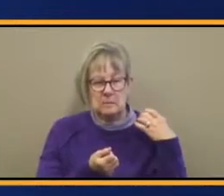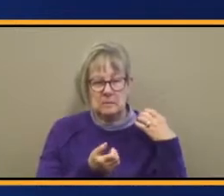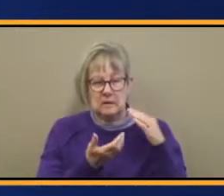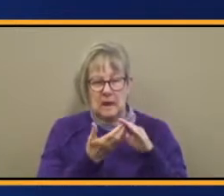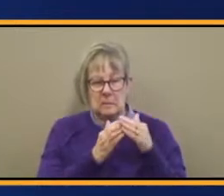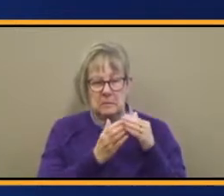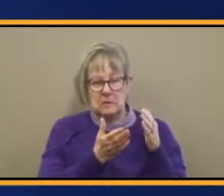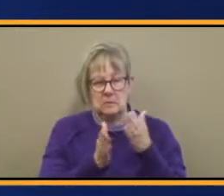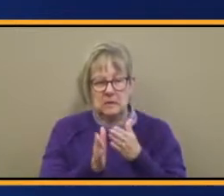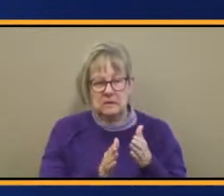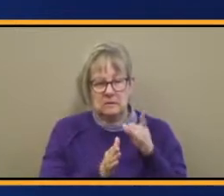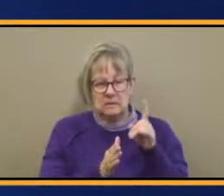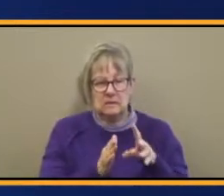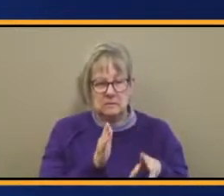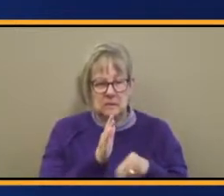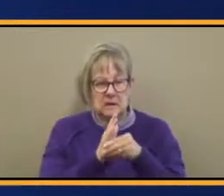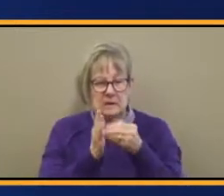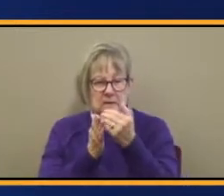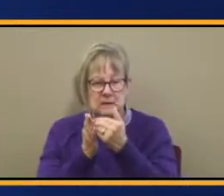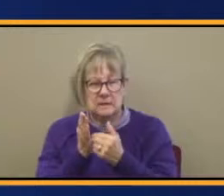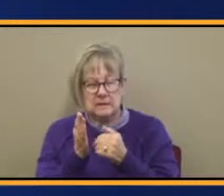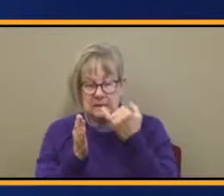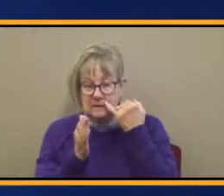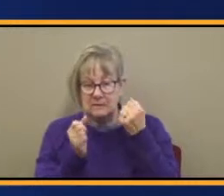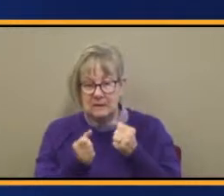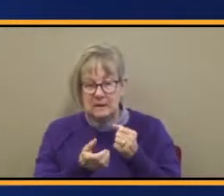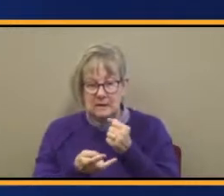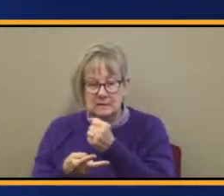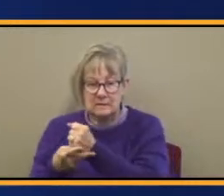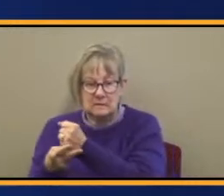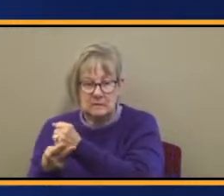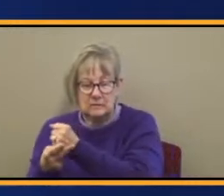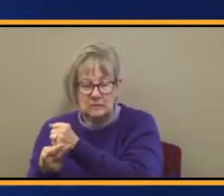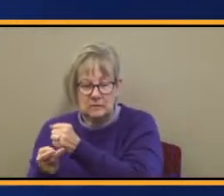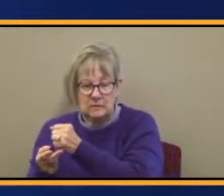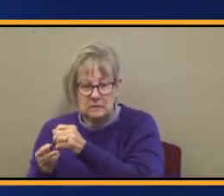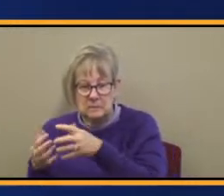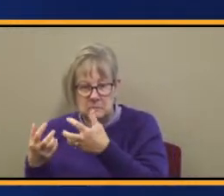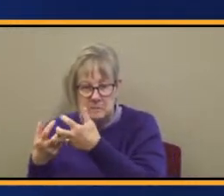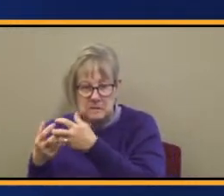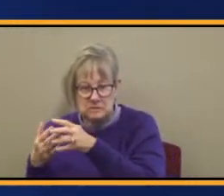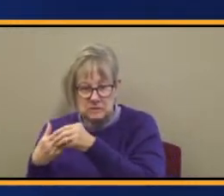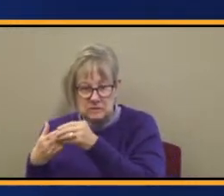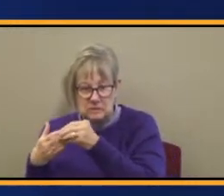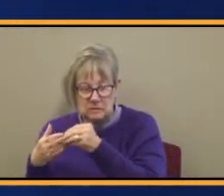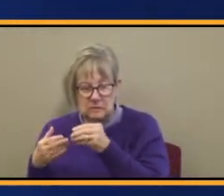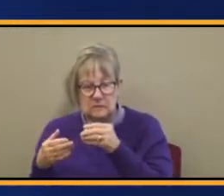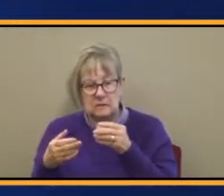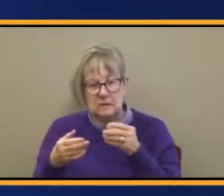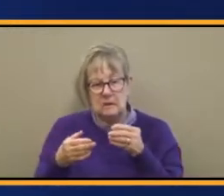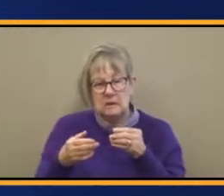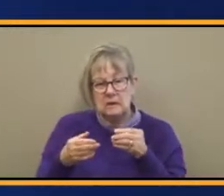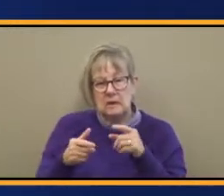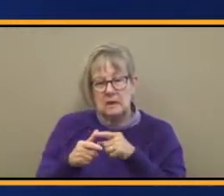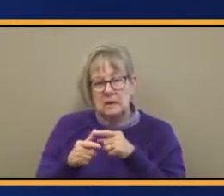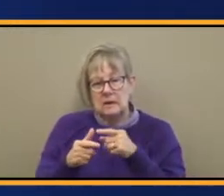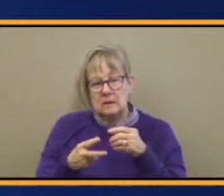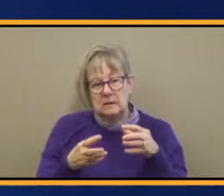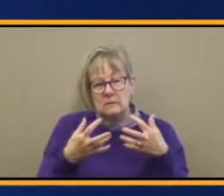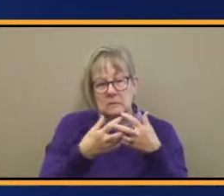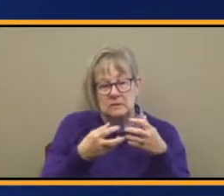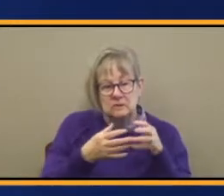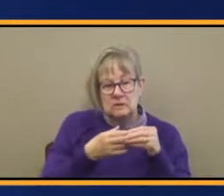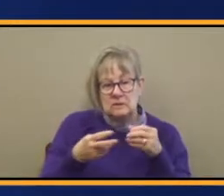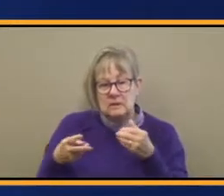be made to the list. And if we can set aside MPO matching dollars and then set aside dollars for some of these